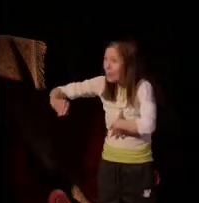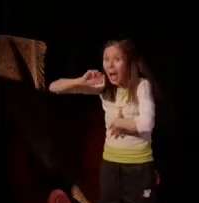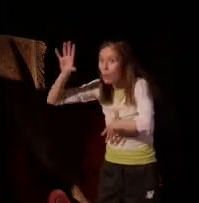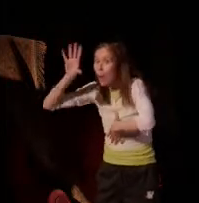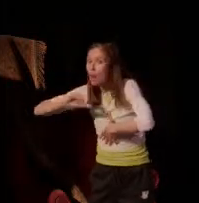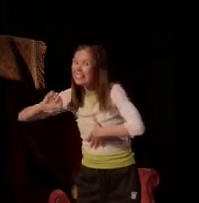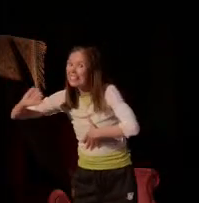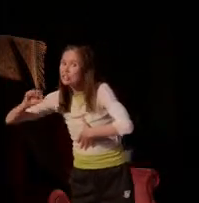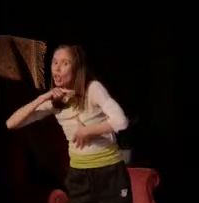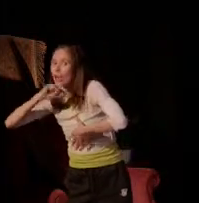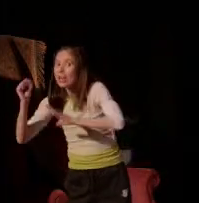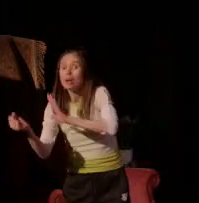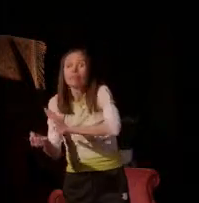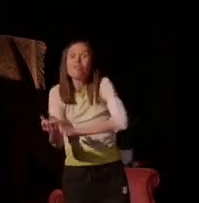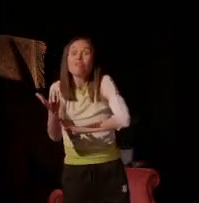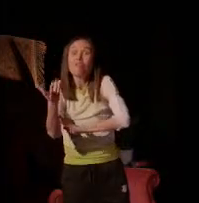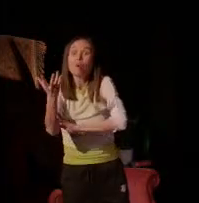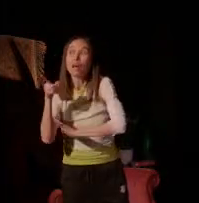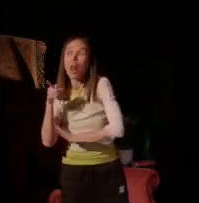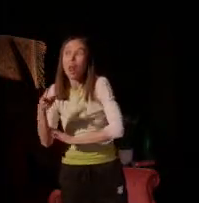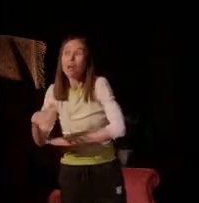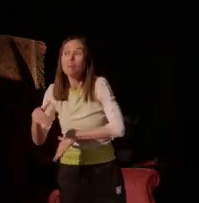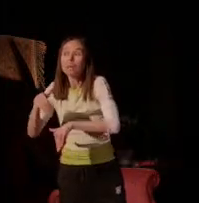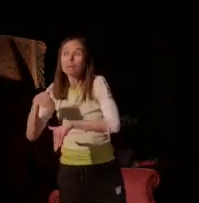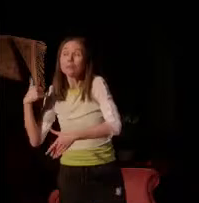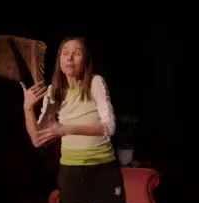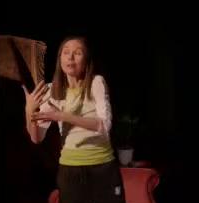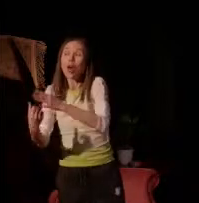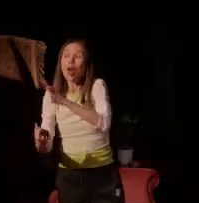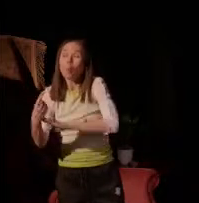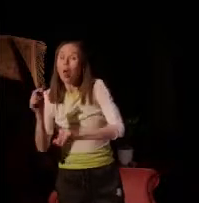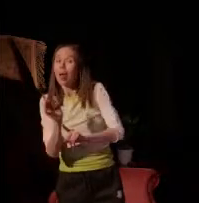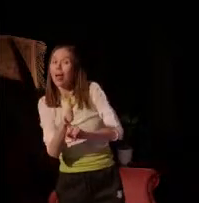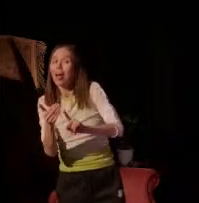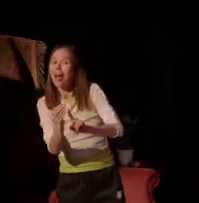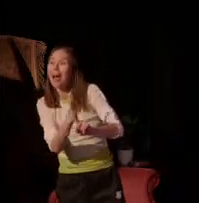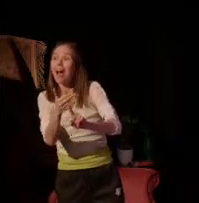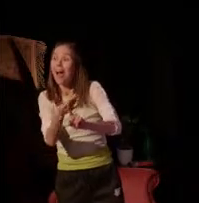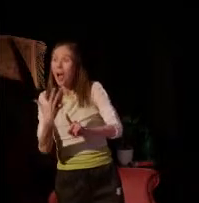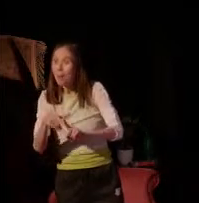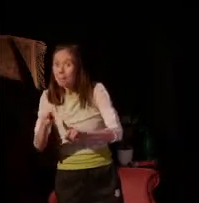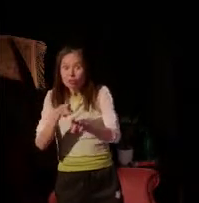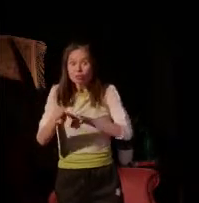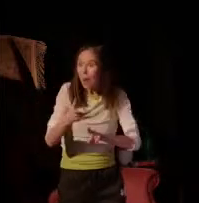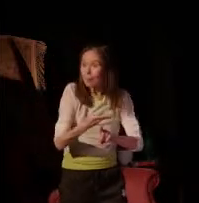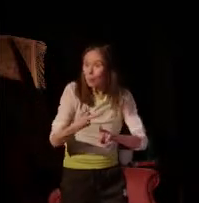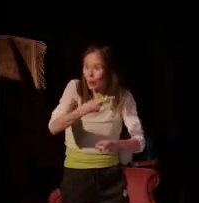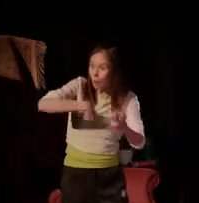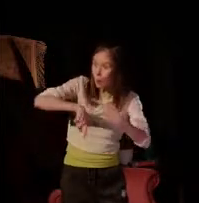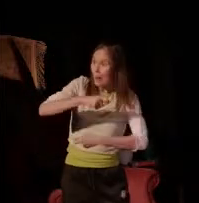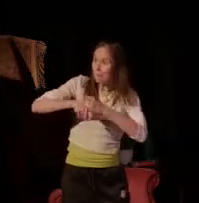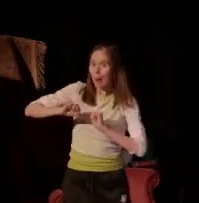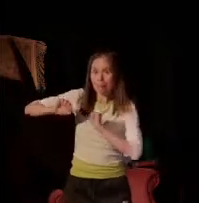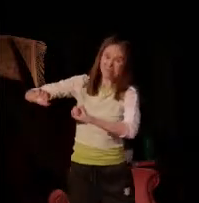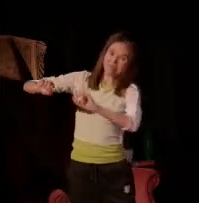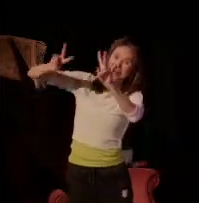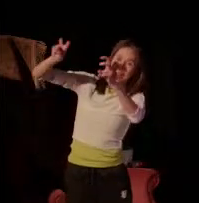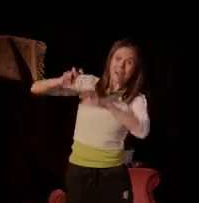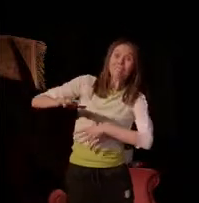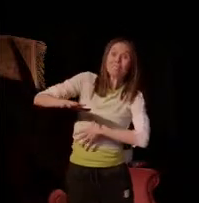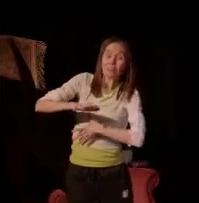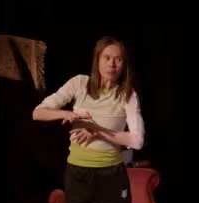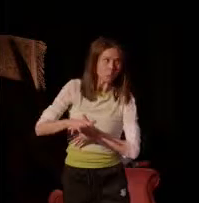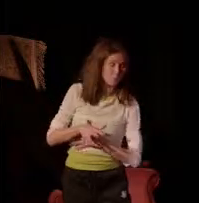Polixenes' sister-in-law. Indeed, sister-in-law is the farthest off from what you've been to him. And then your blood would have been worth heaven only knows how much more per